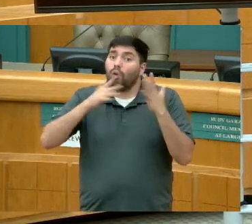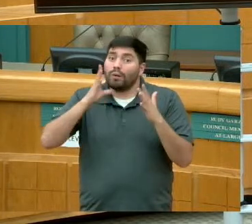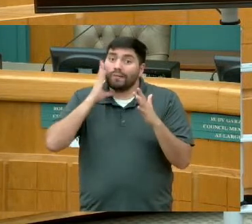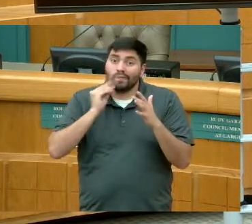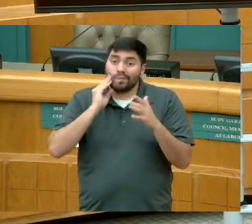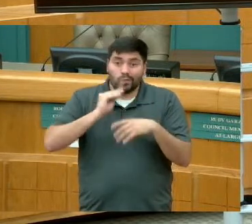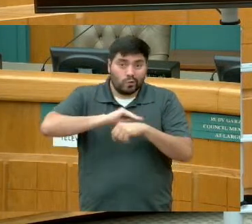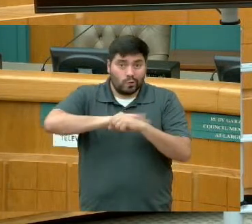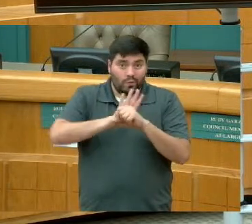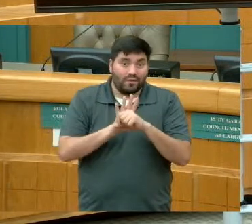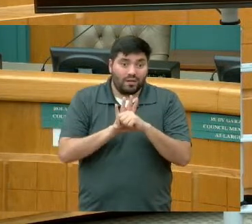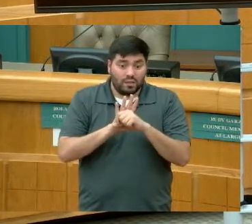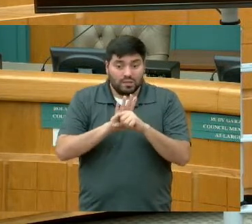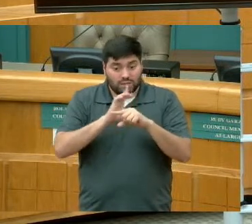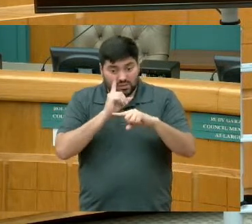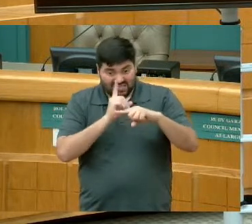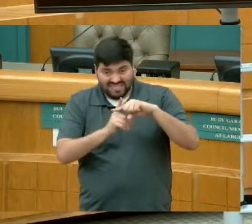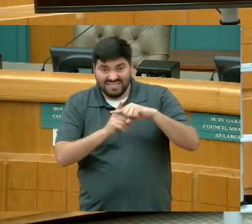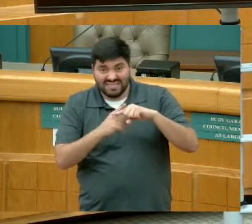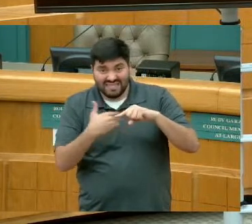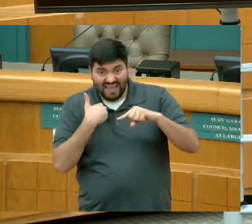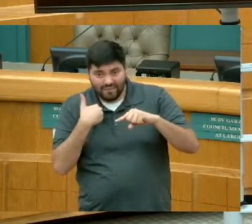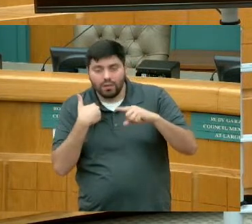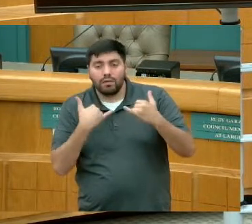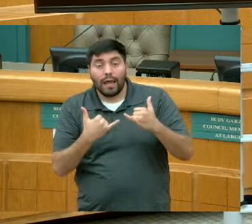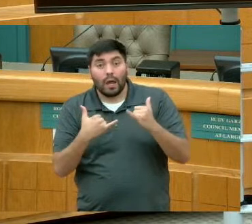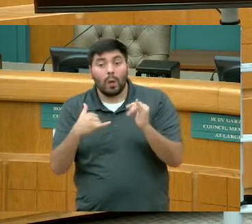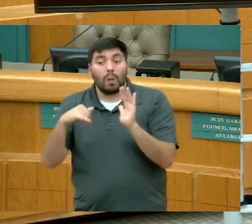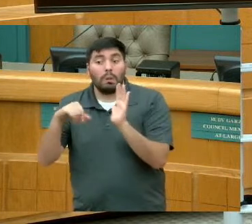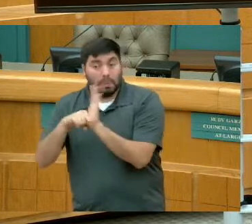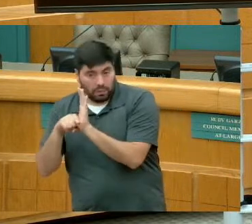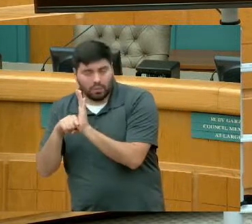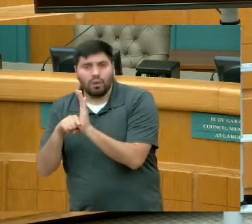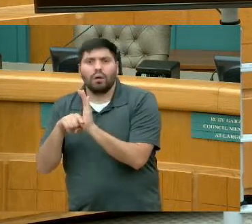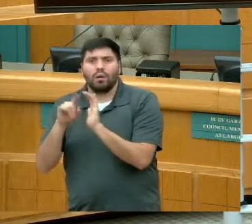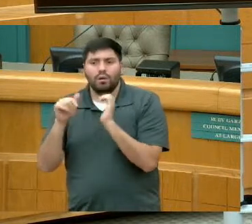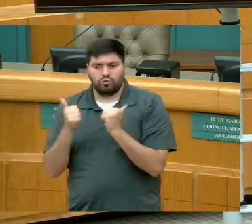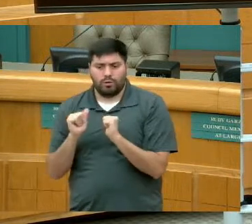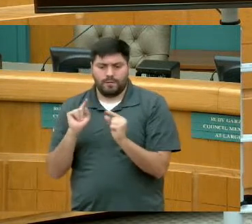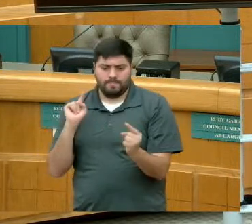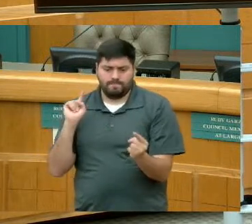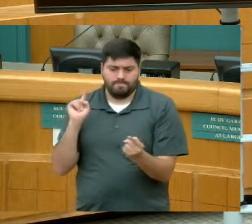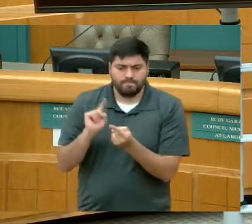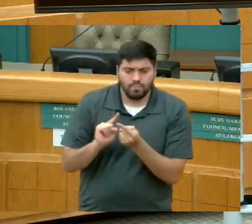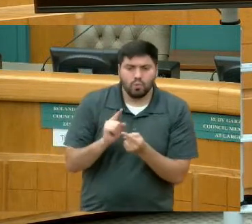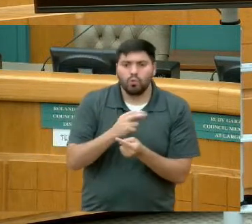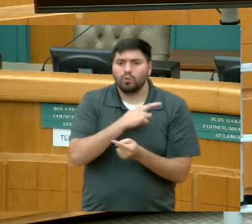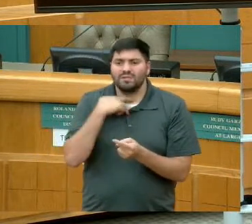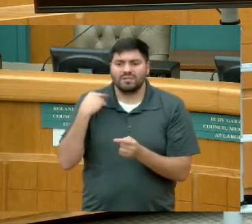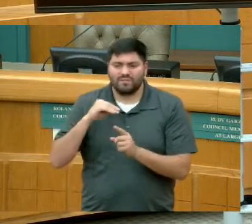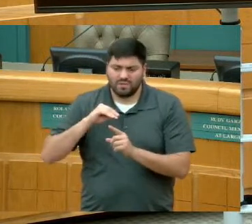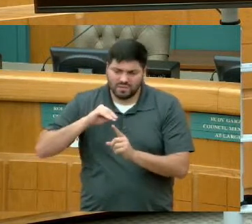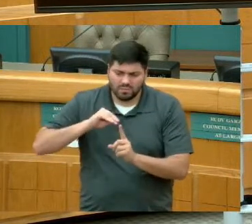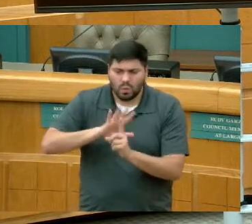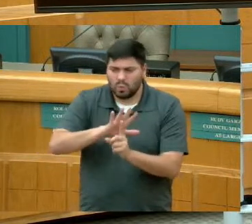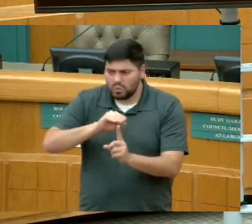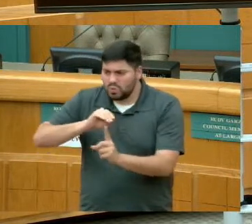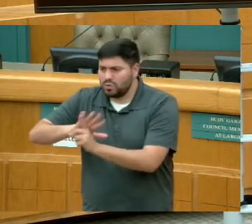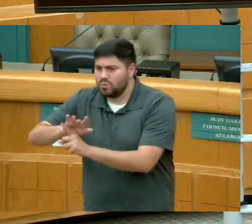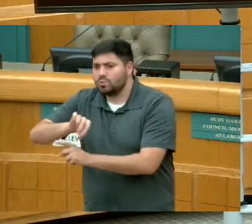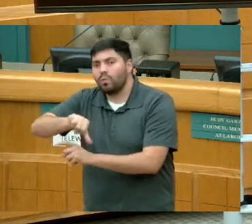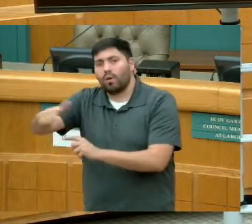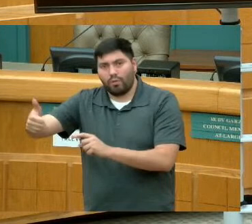had COVID-19, have tested positive, and now they're negative, and to minimize the risk of exposure